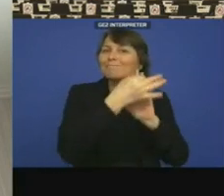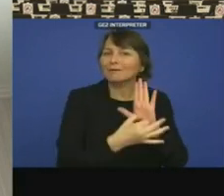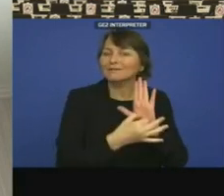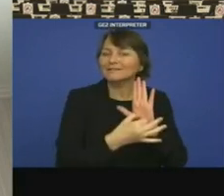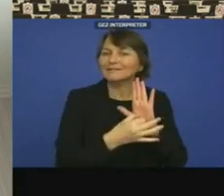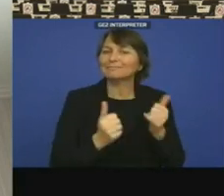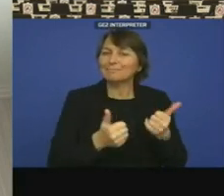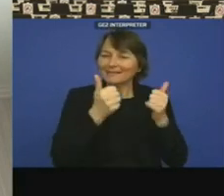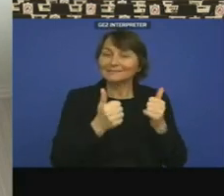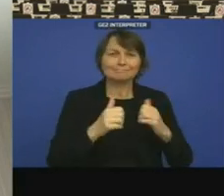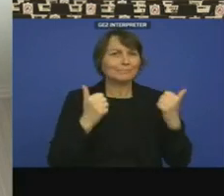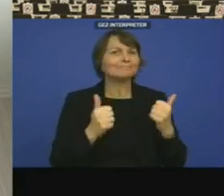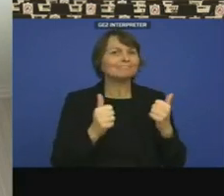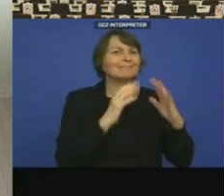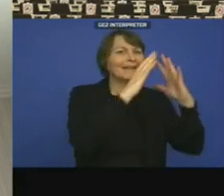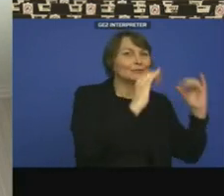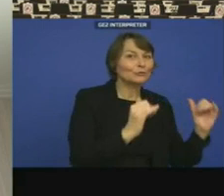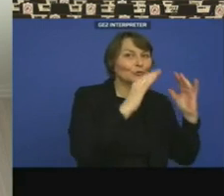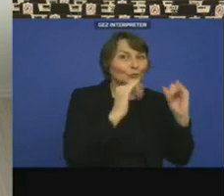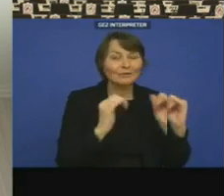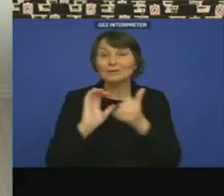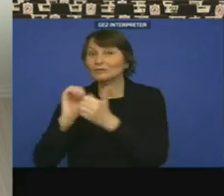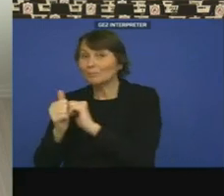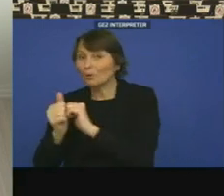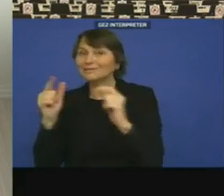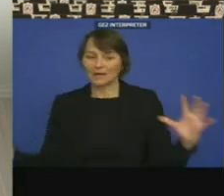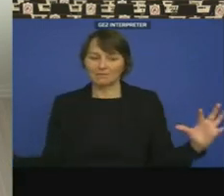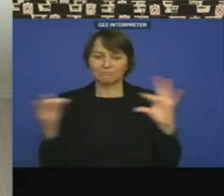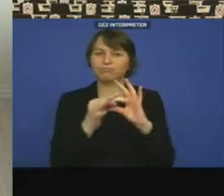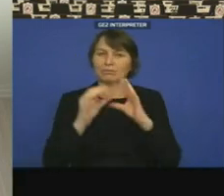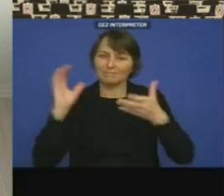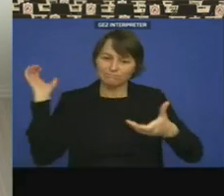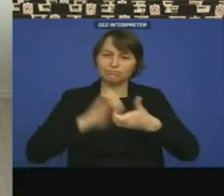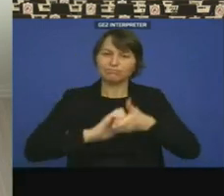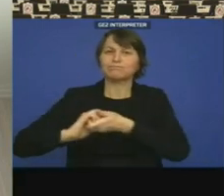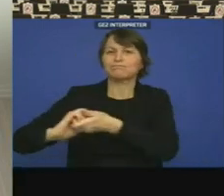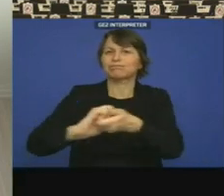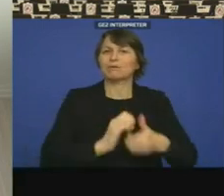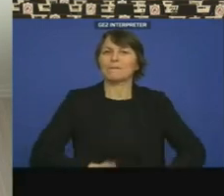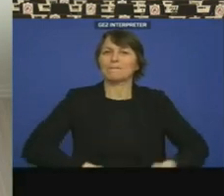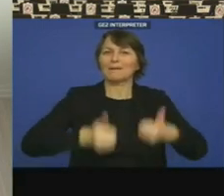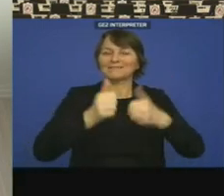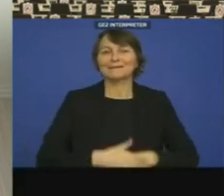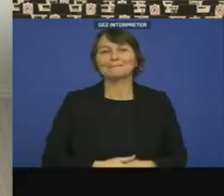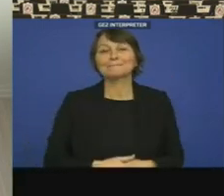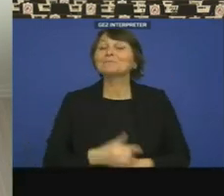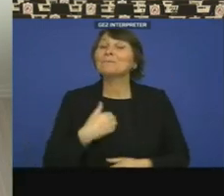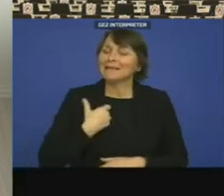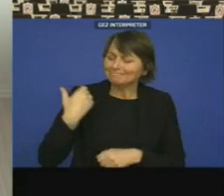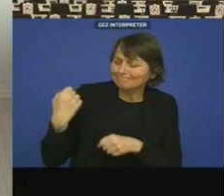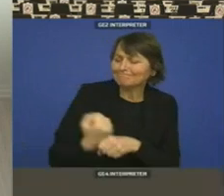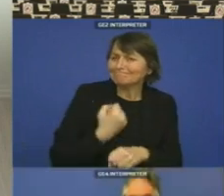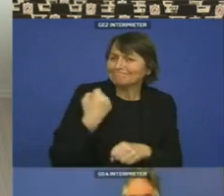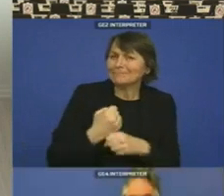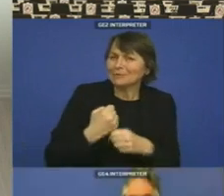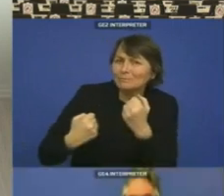between institutions and sport stakeholders. Of course, my work on this report is not finished yet,